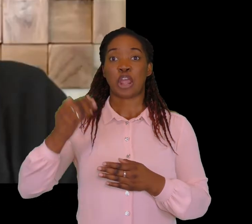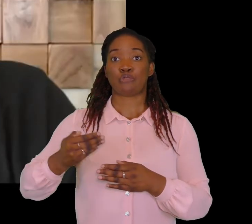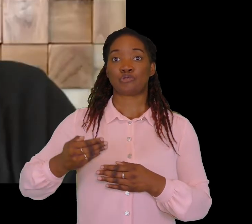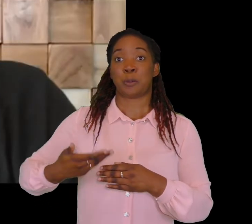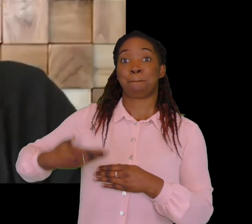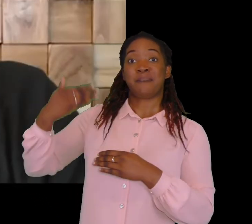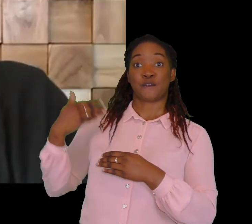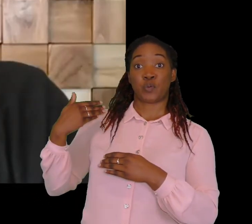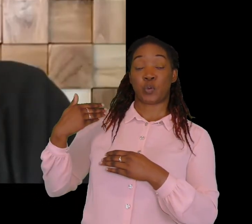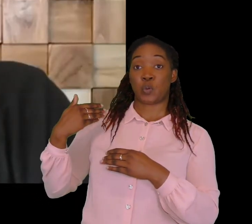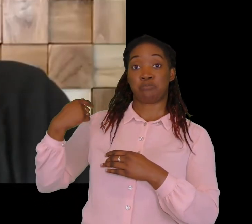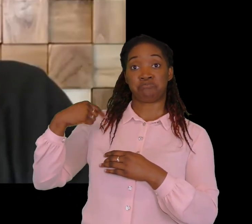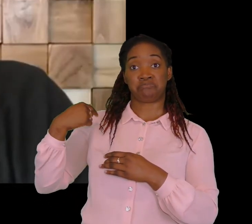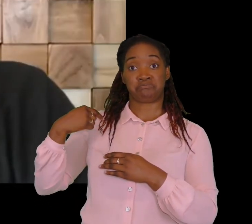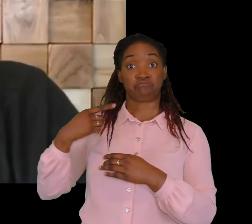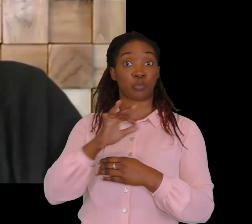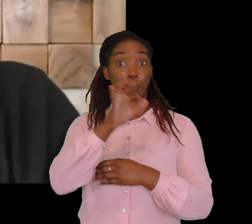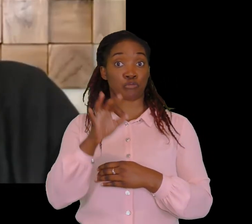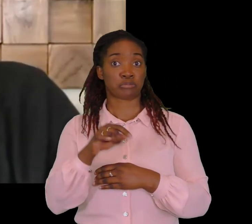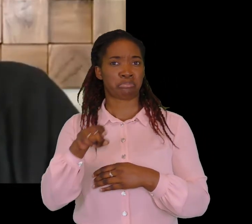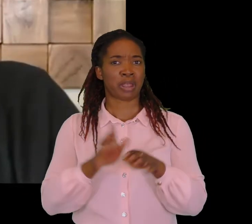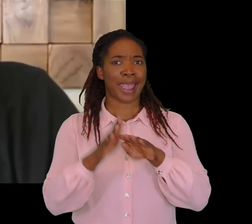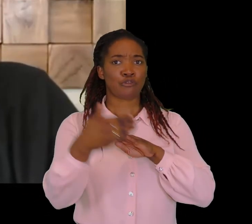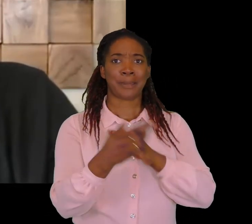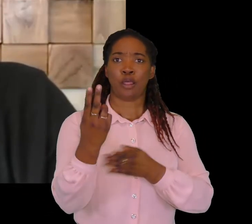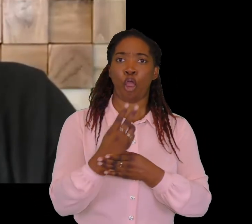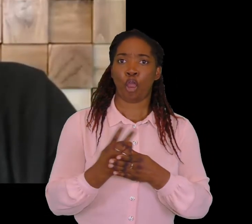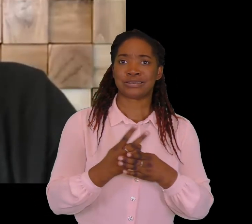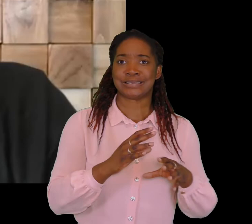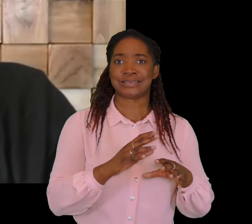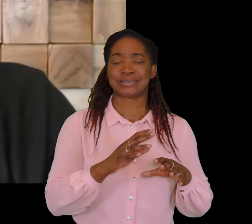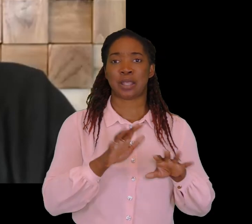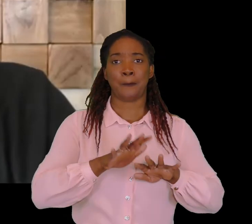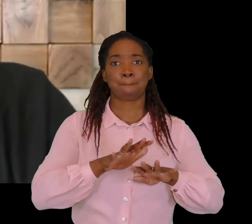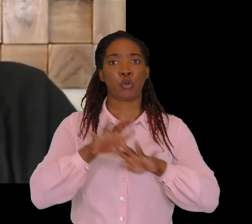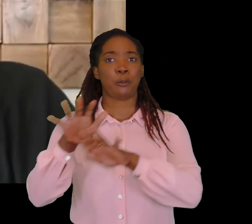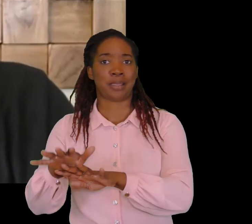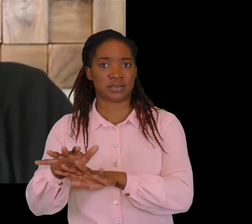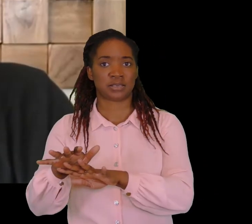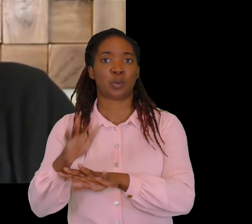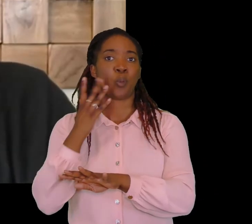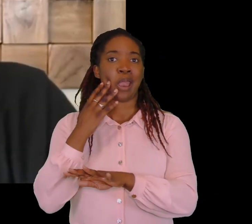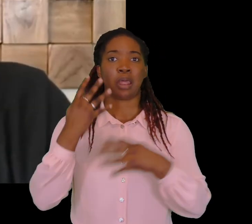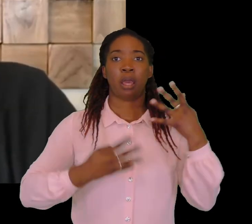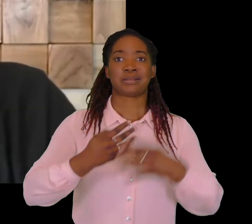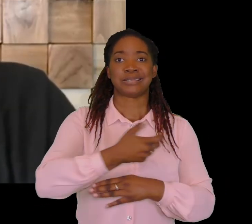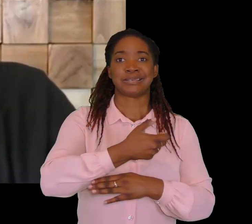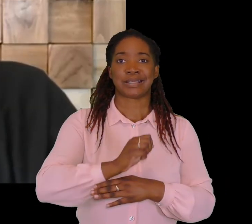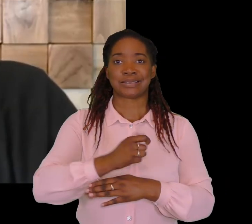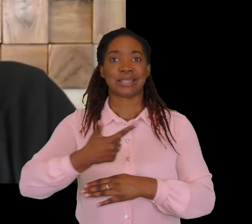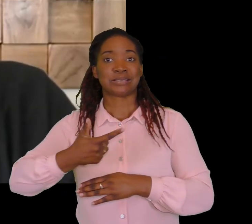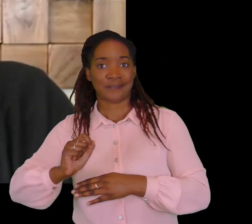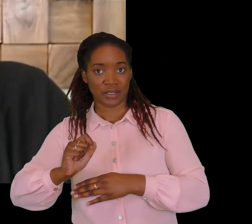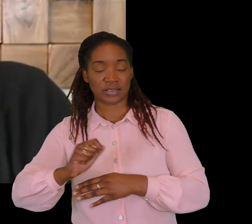and the questions around the Caribbean artist movement in the 60s and 70s, and what impact that had.